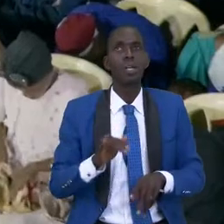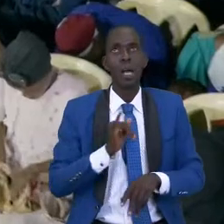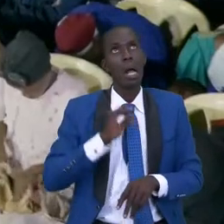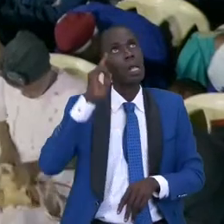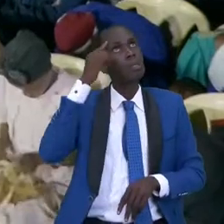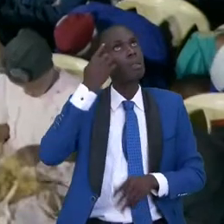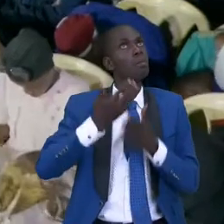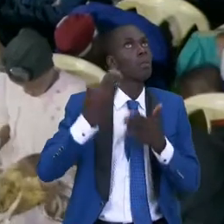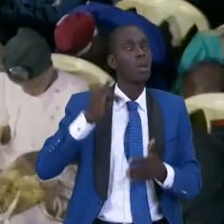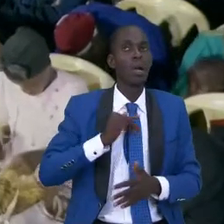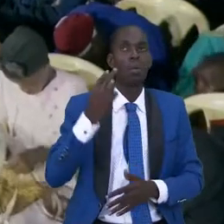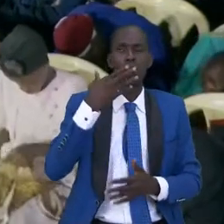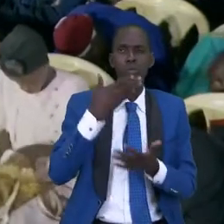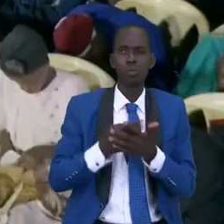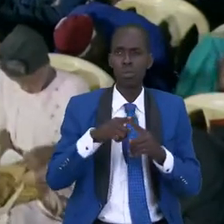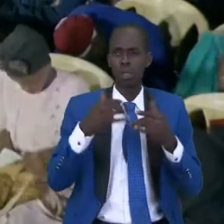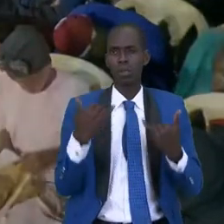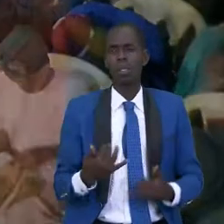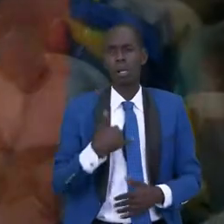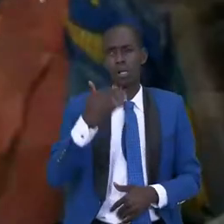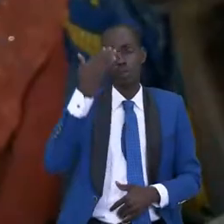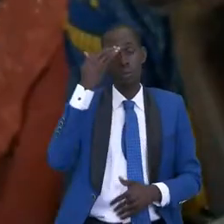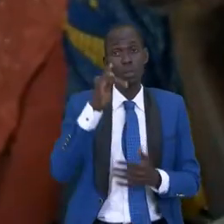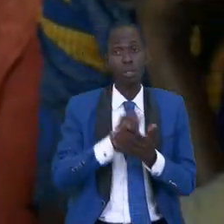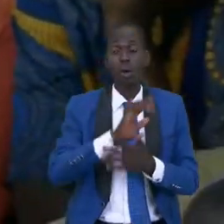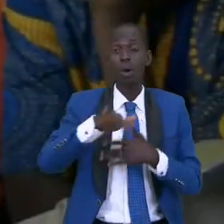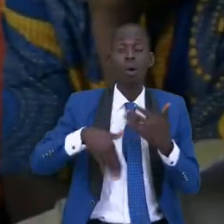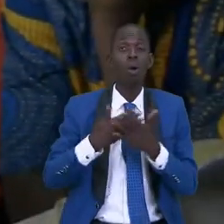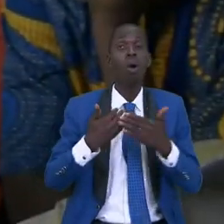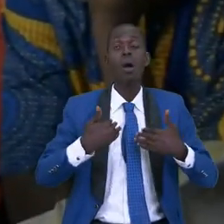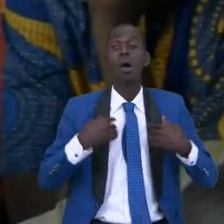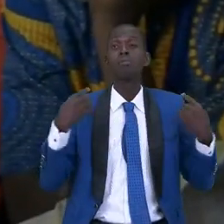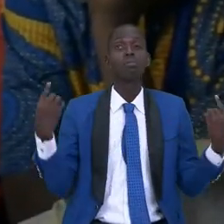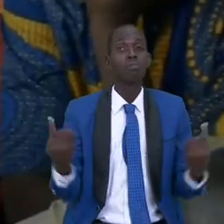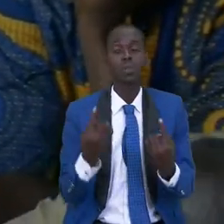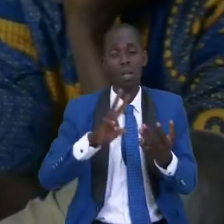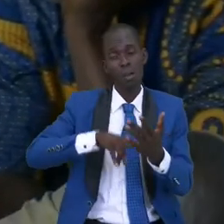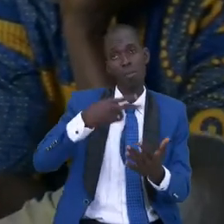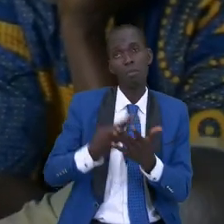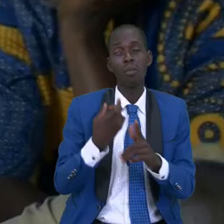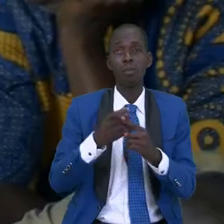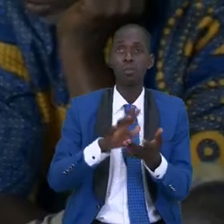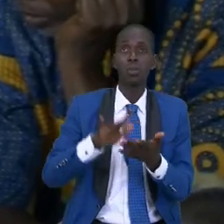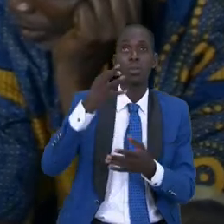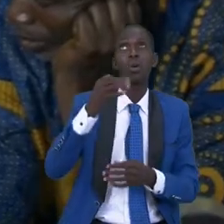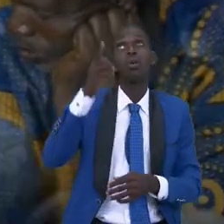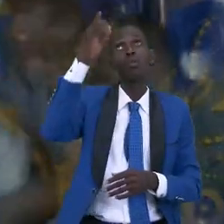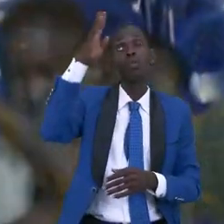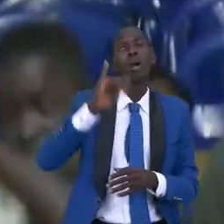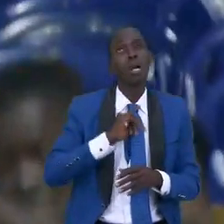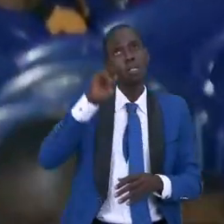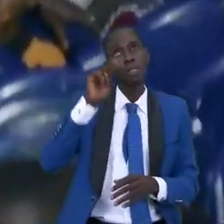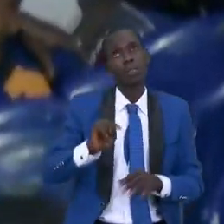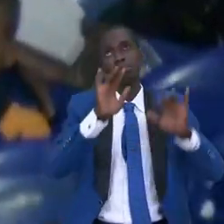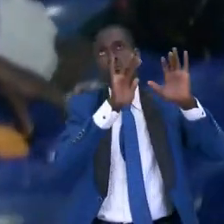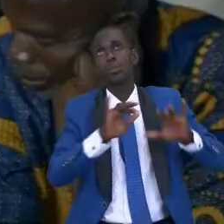good, but I know all I've sinned. I come short of the glory of God. I want the mercy of God. Raise up that